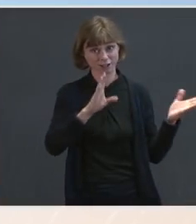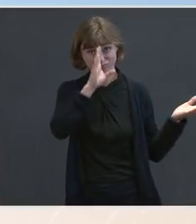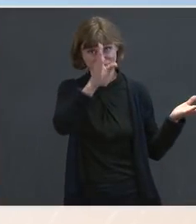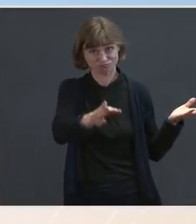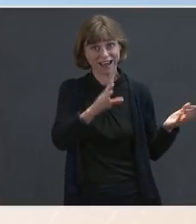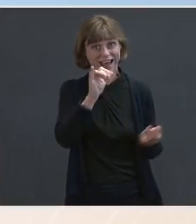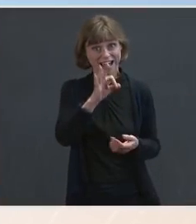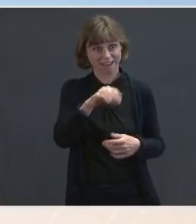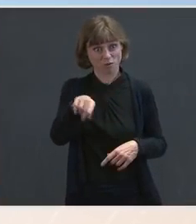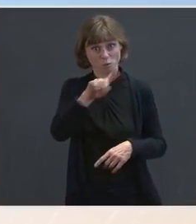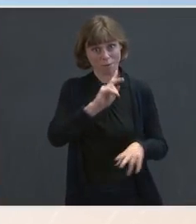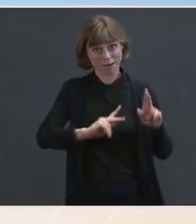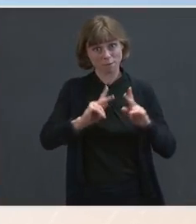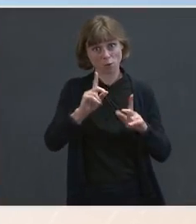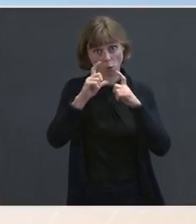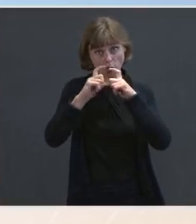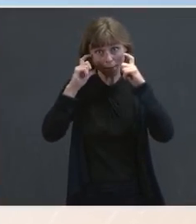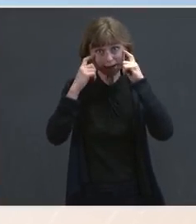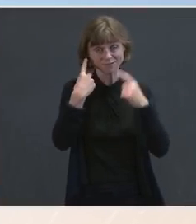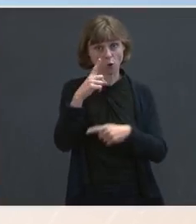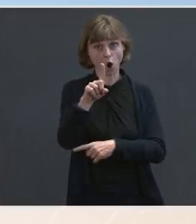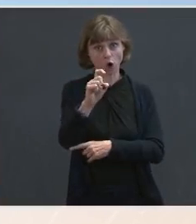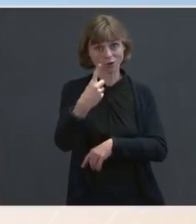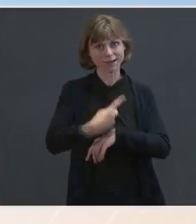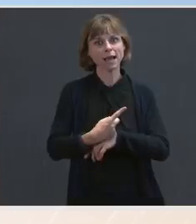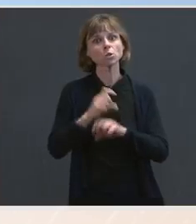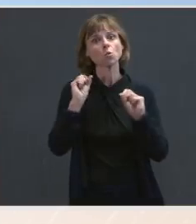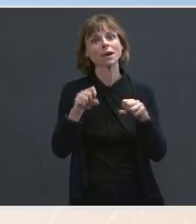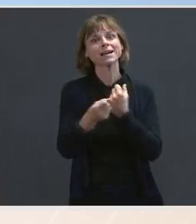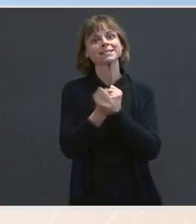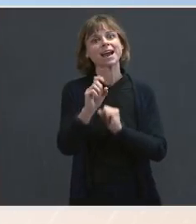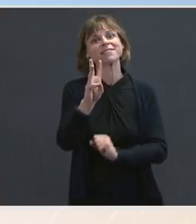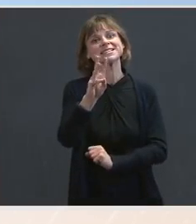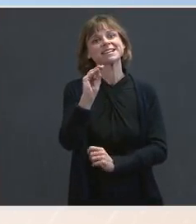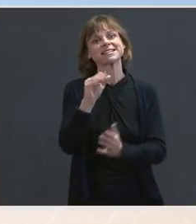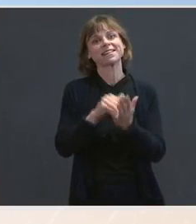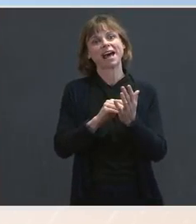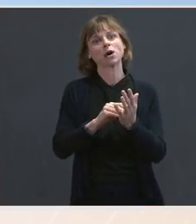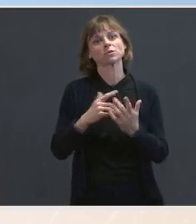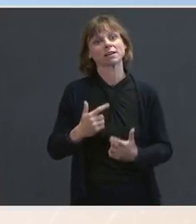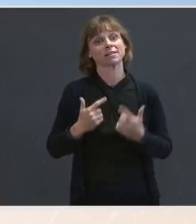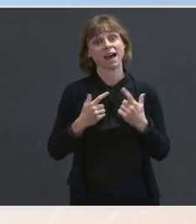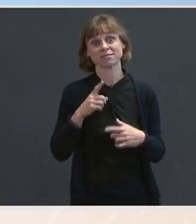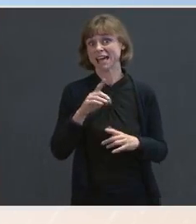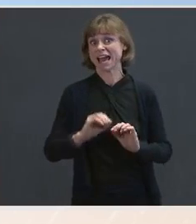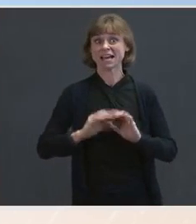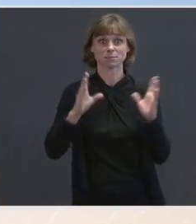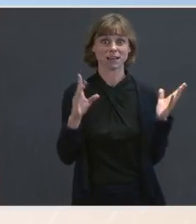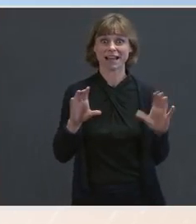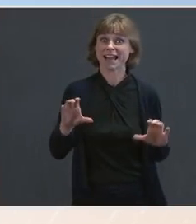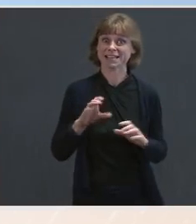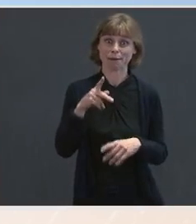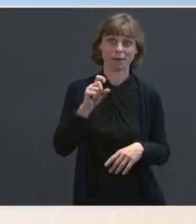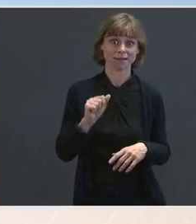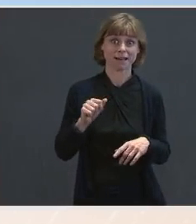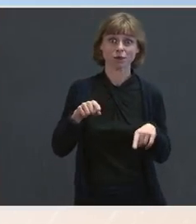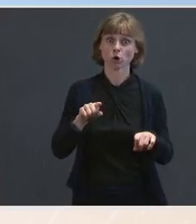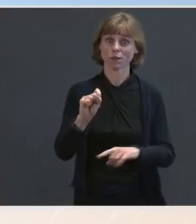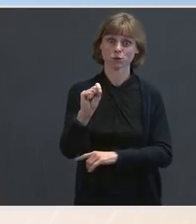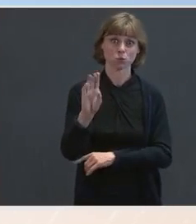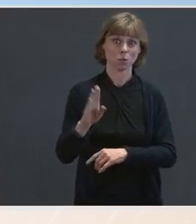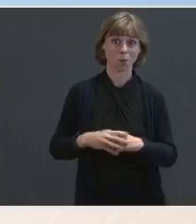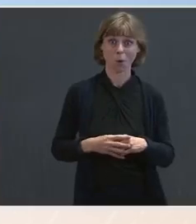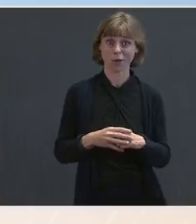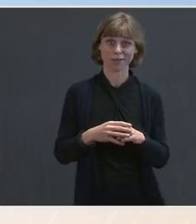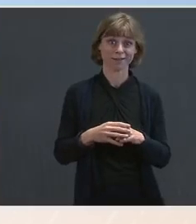for 100 days, 60,000 lives could be saved. And he has been clear. He did a whole PSA during the Super Bowl about it, about the